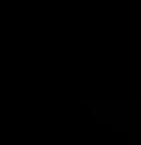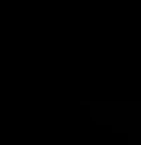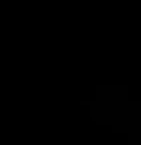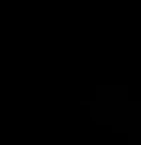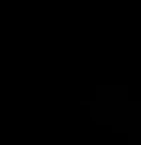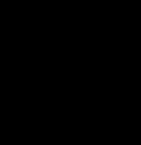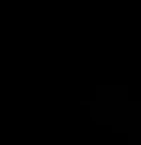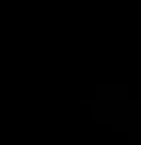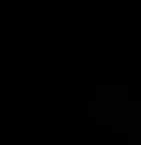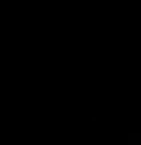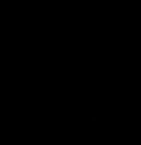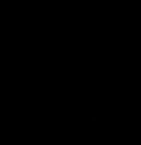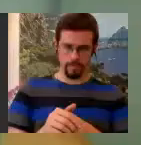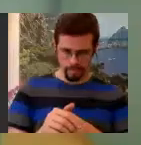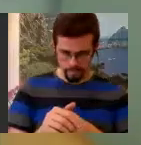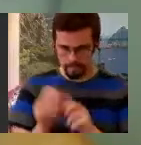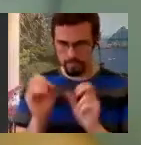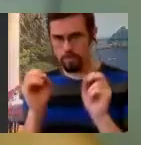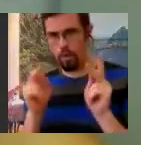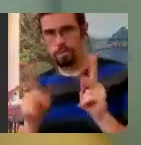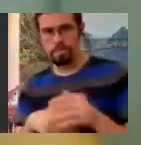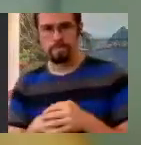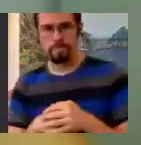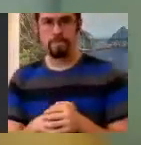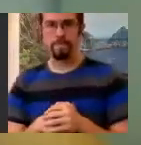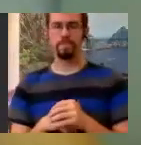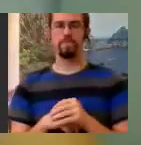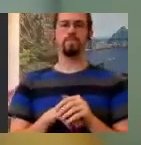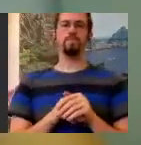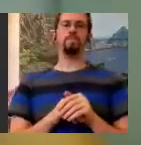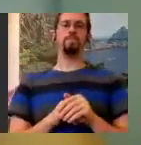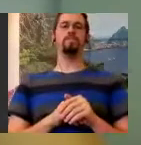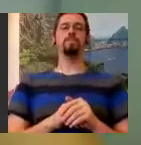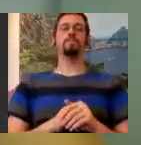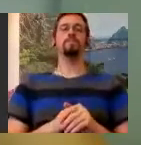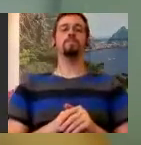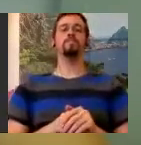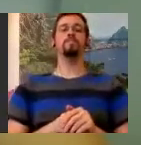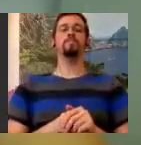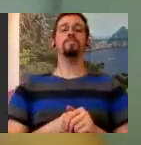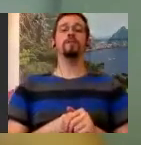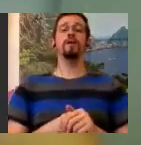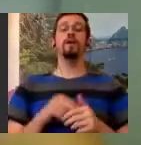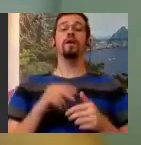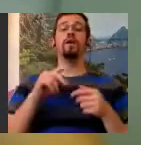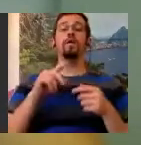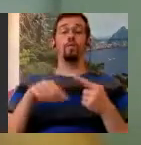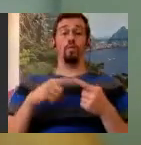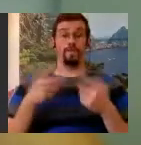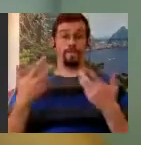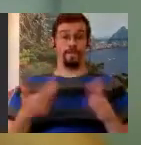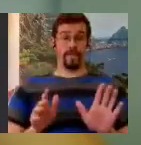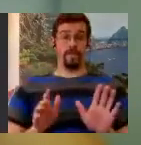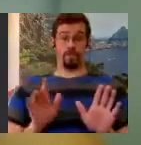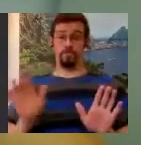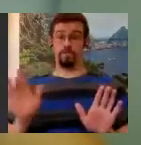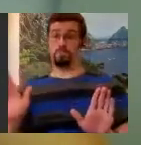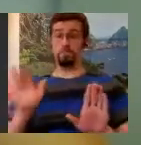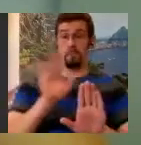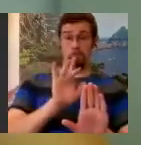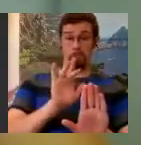Okay, I can speak now. If after mouse over you click on that part of the